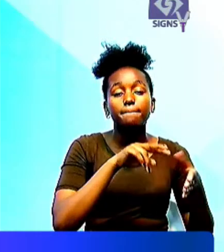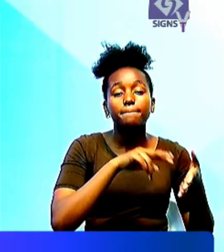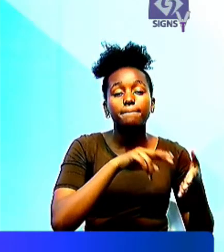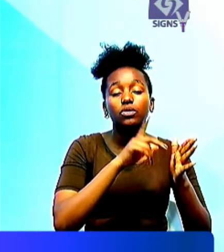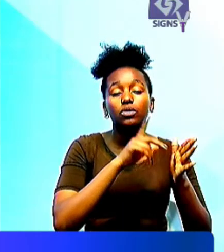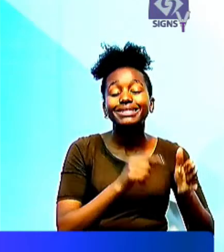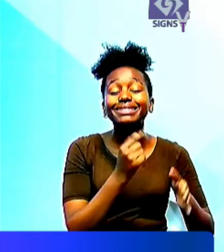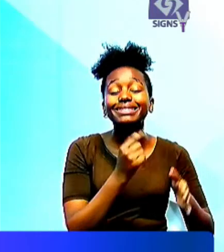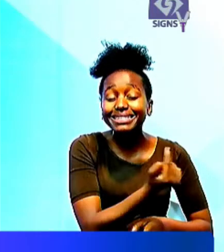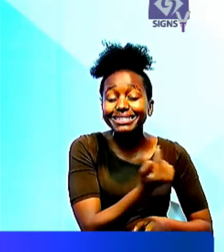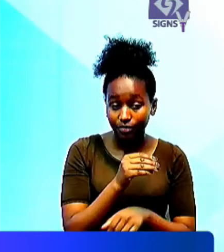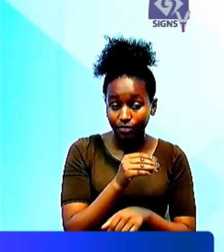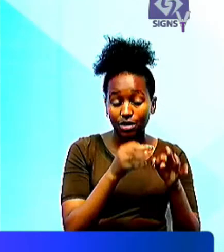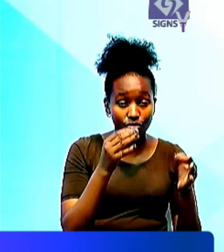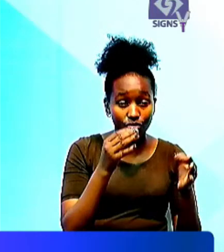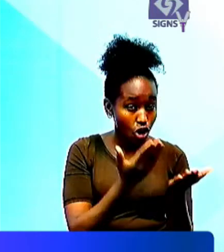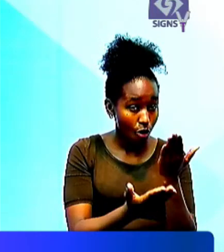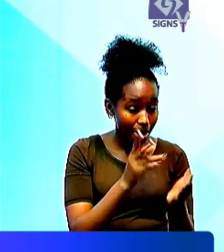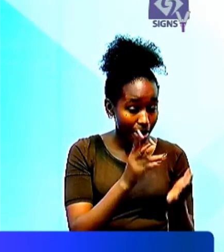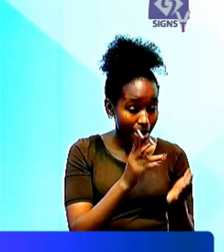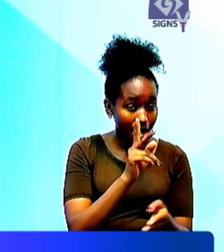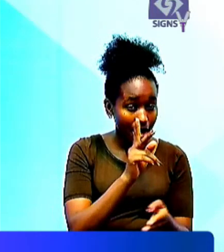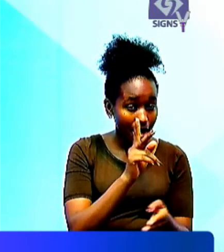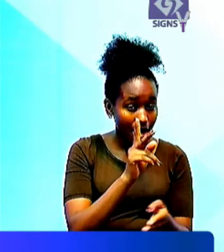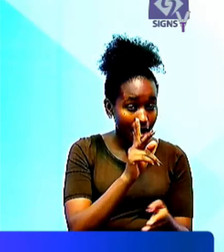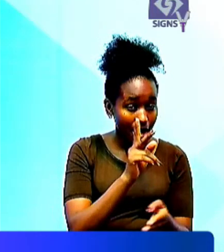client money you are investing, you see we